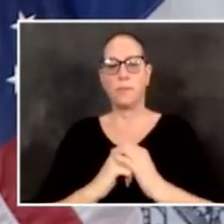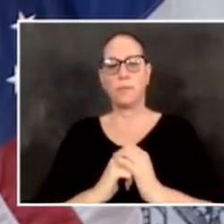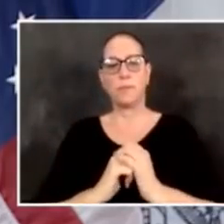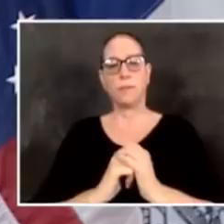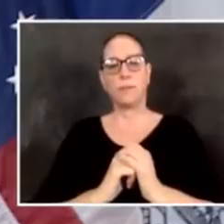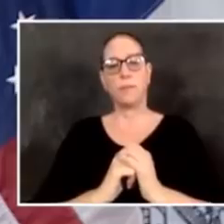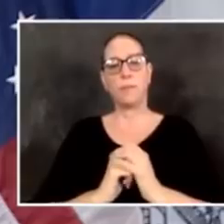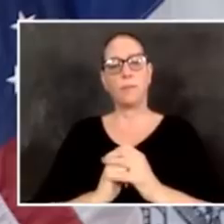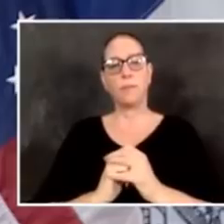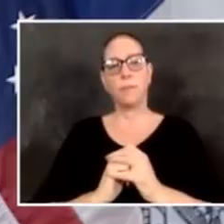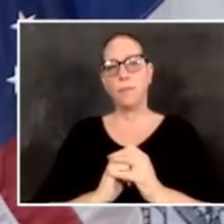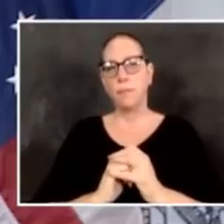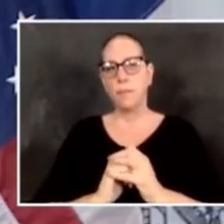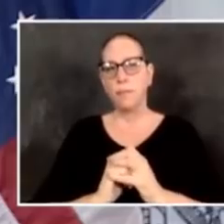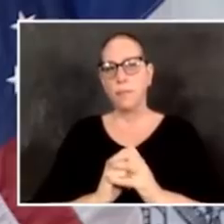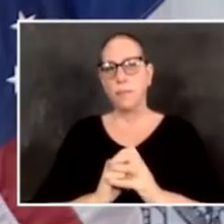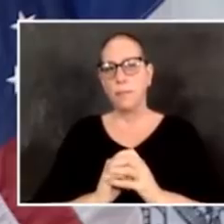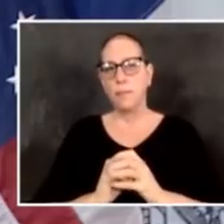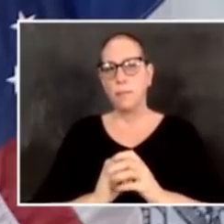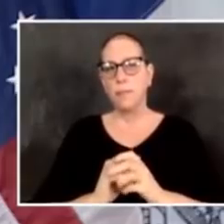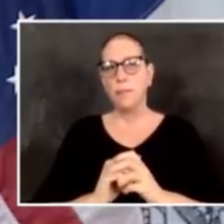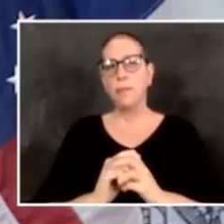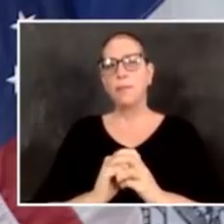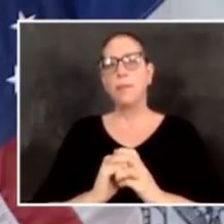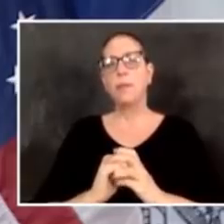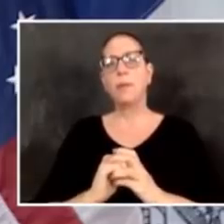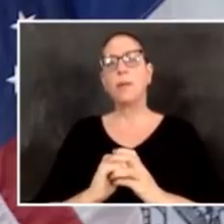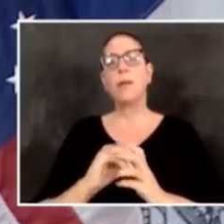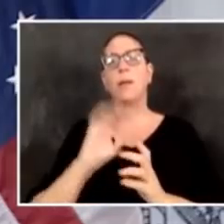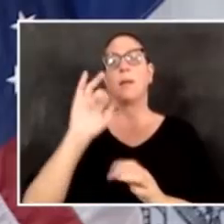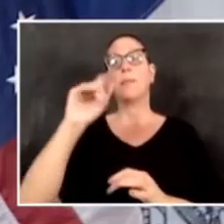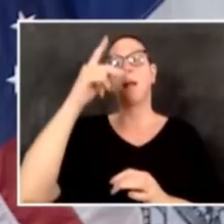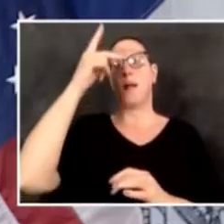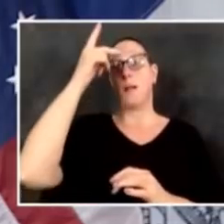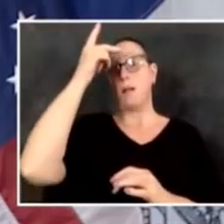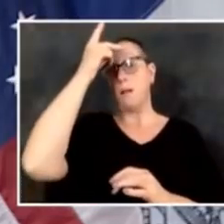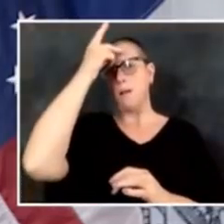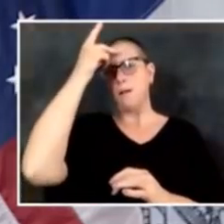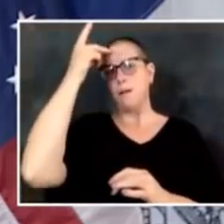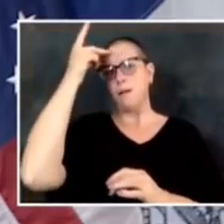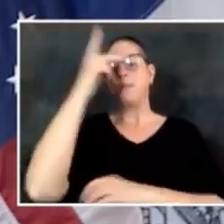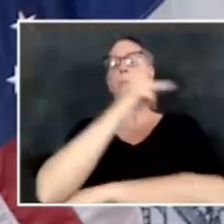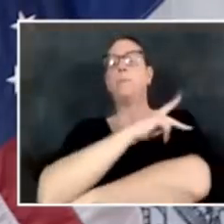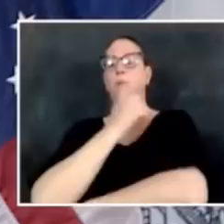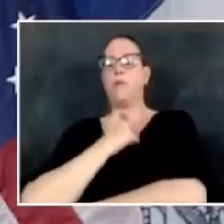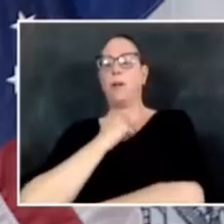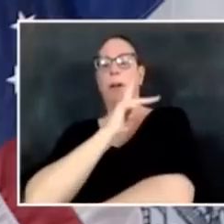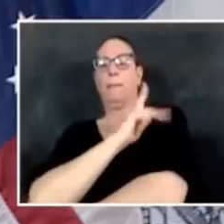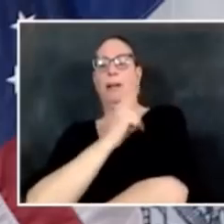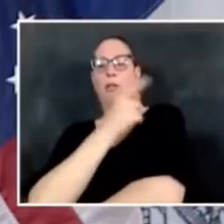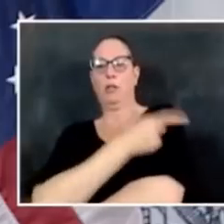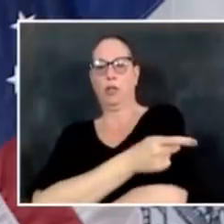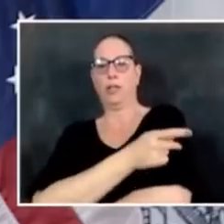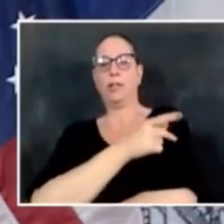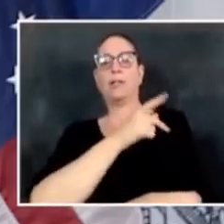for our critically ill patients in hospitals? Our doctors, have they gained a better understanding of best practices